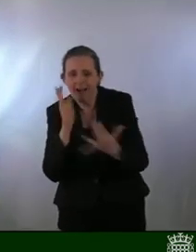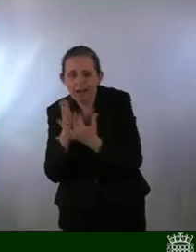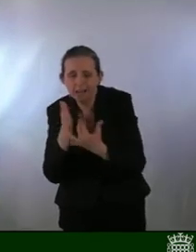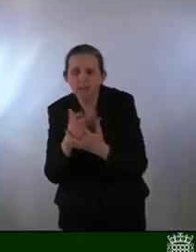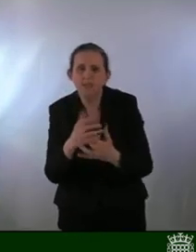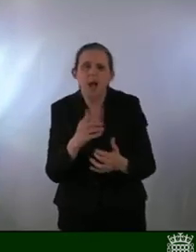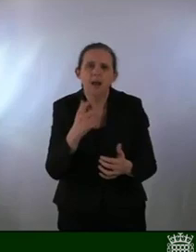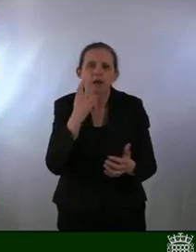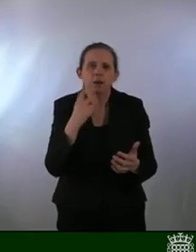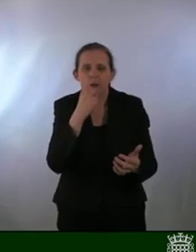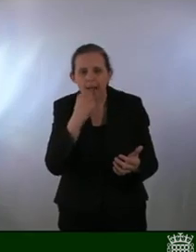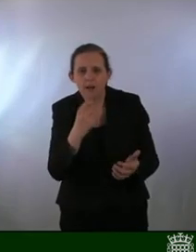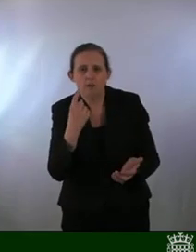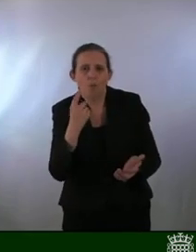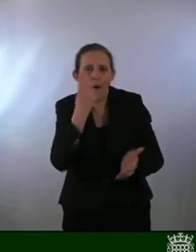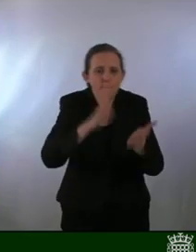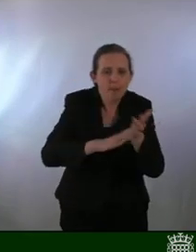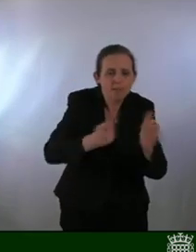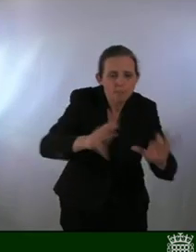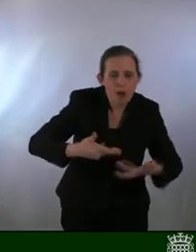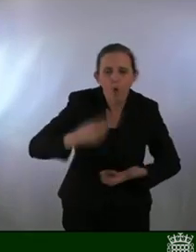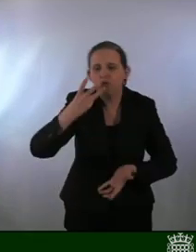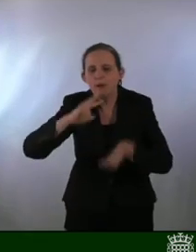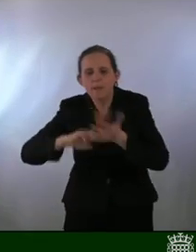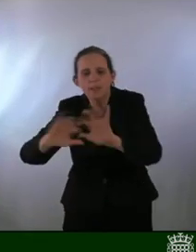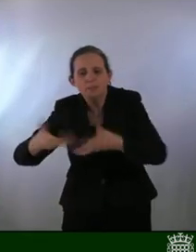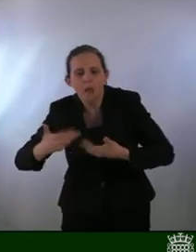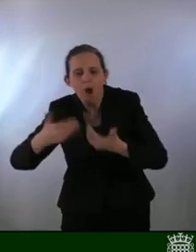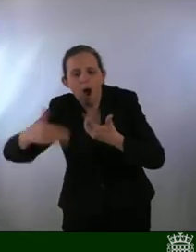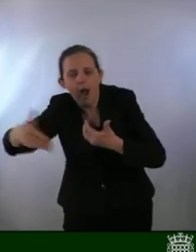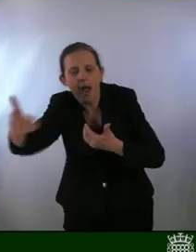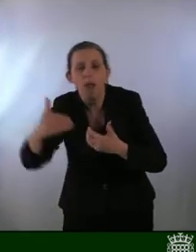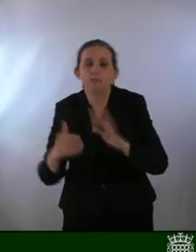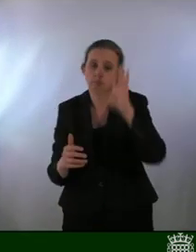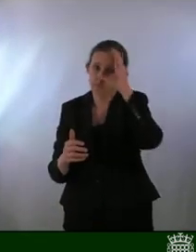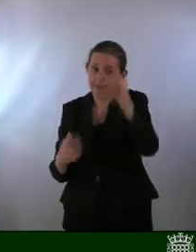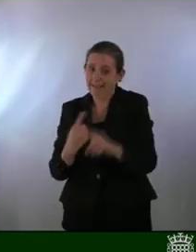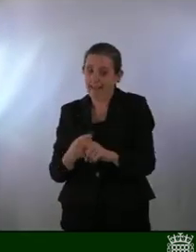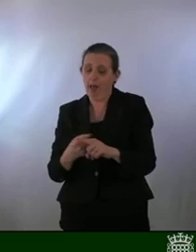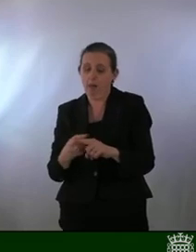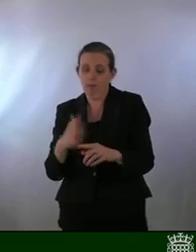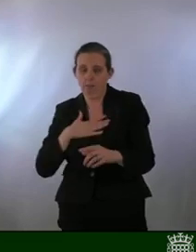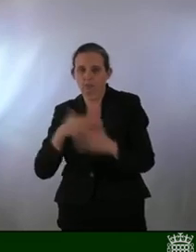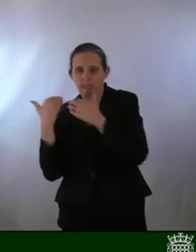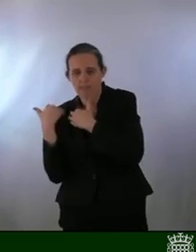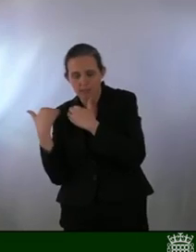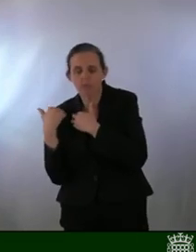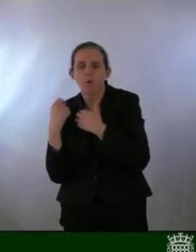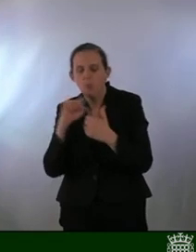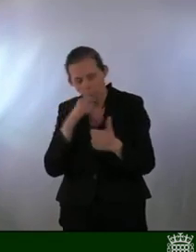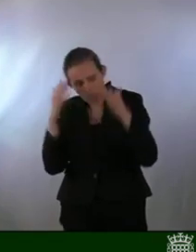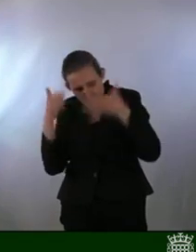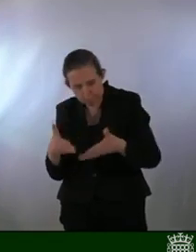Yes, he's quite right to raise this. In England, where I'm responsible for it, we are addressing all of these points, and I'm sure that the devolved nations are looking at them